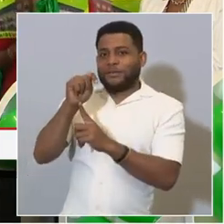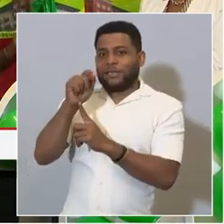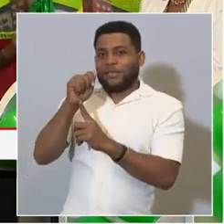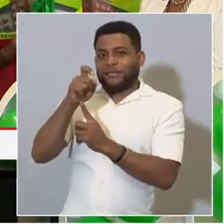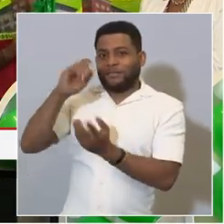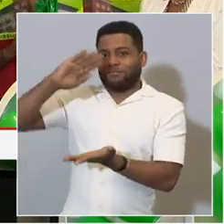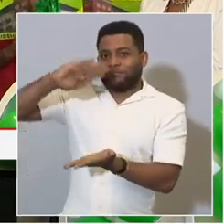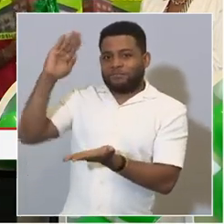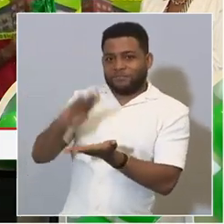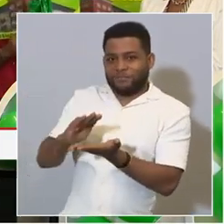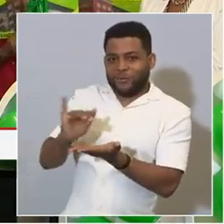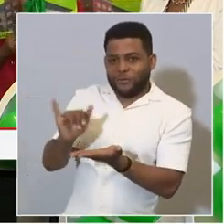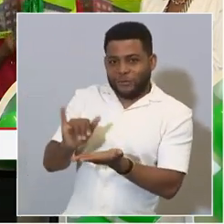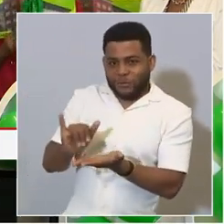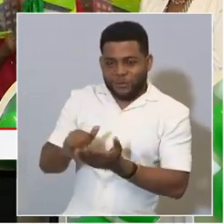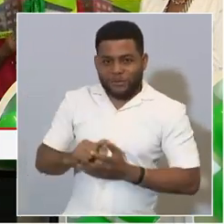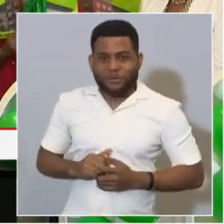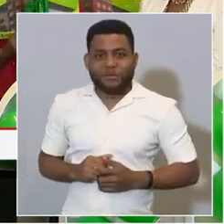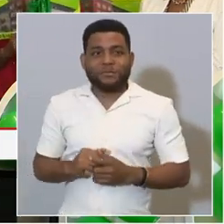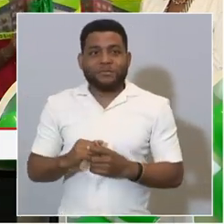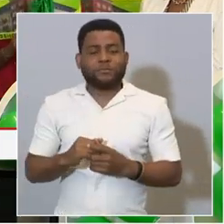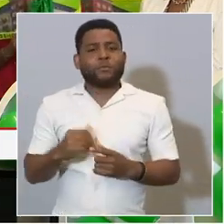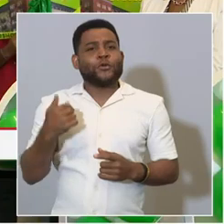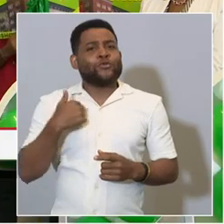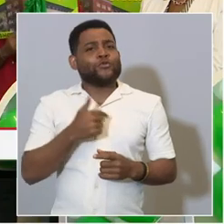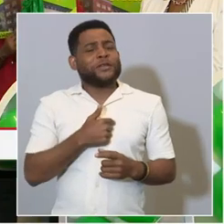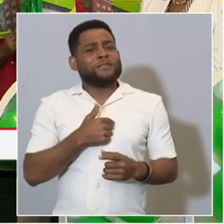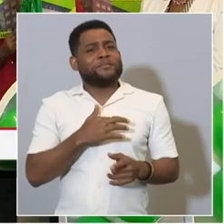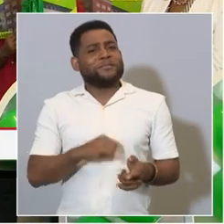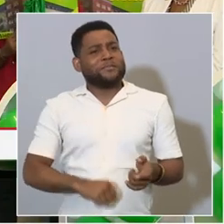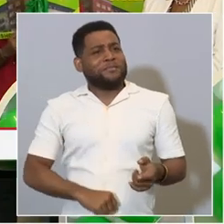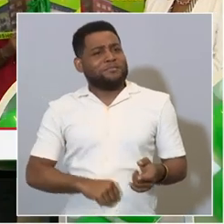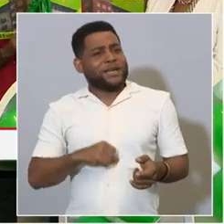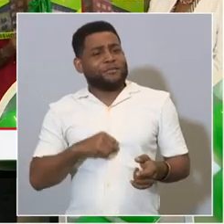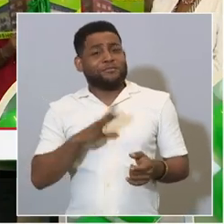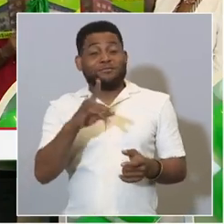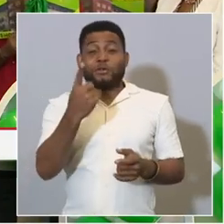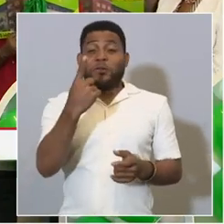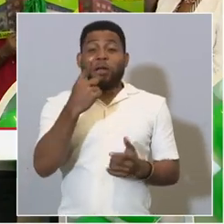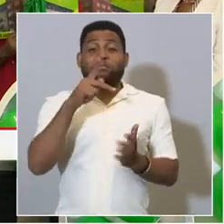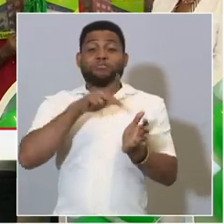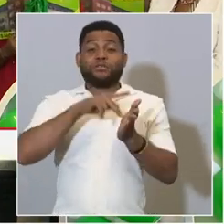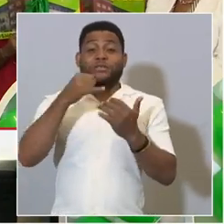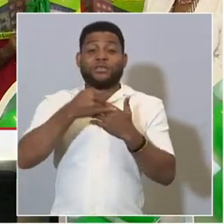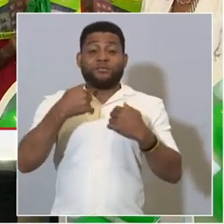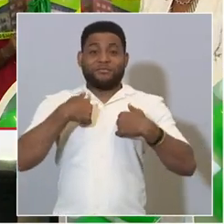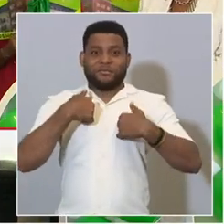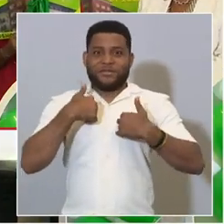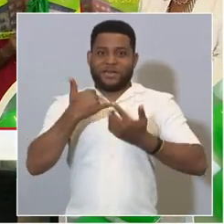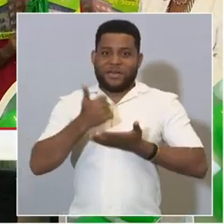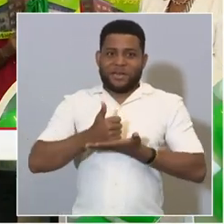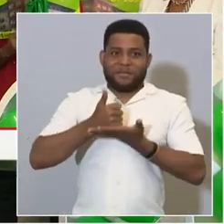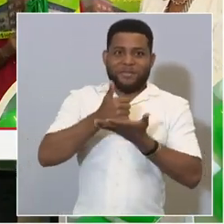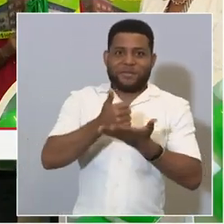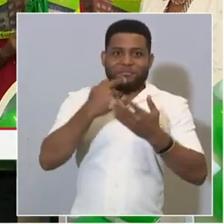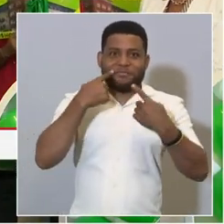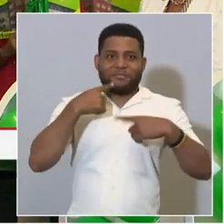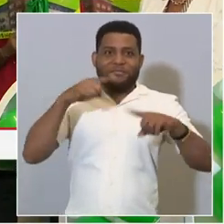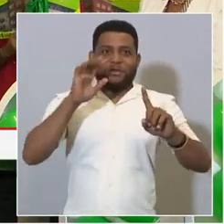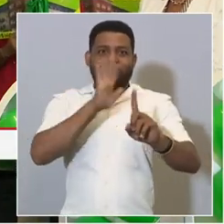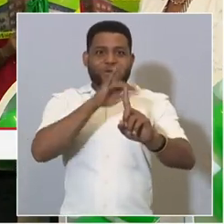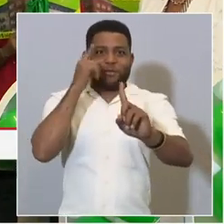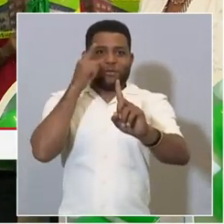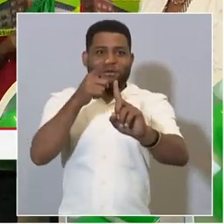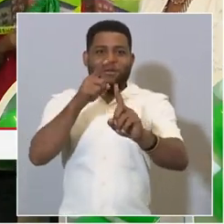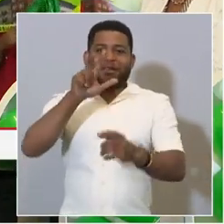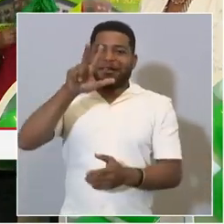W.C. Smith are proud that Terrace Manor is one of the projects that helps you reach your goal of producing 36,000 new housing units in the